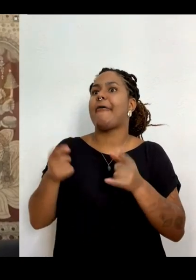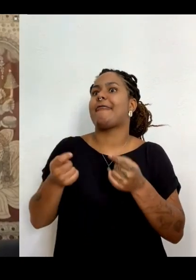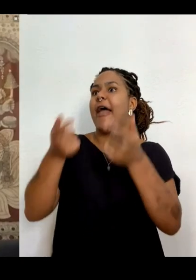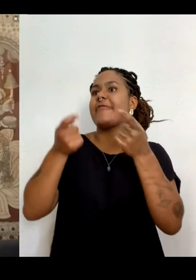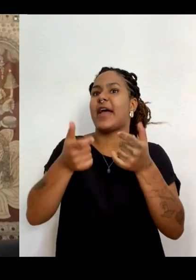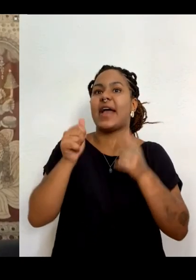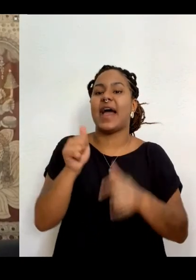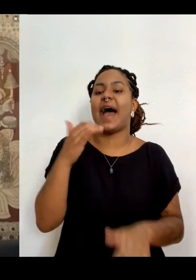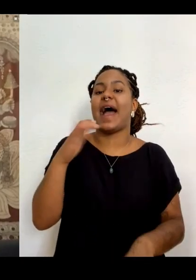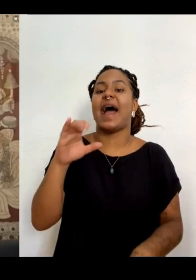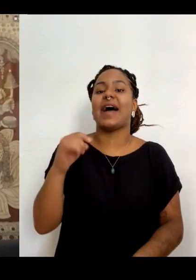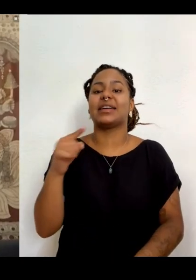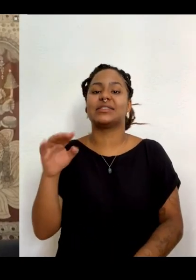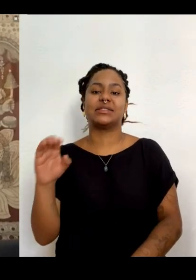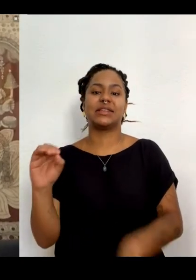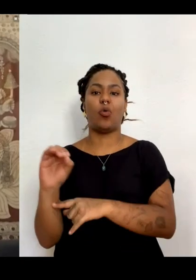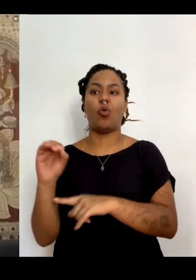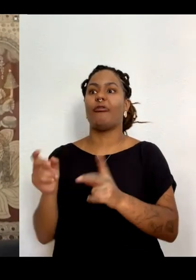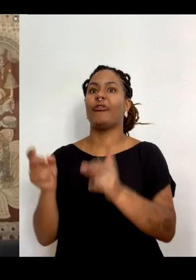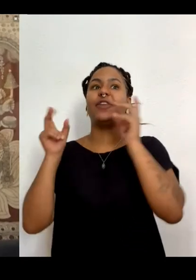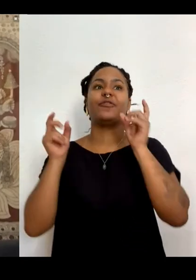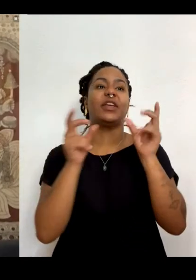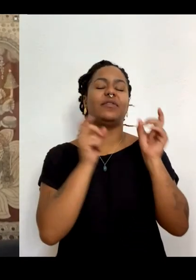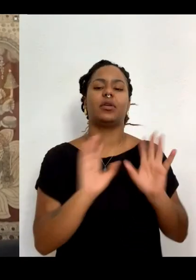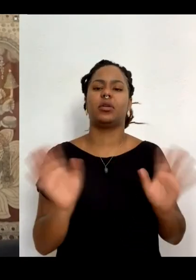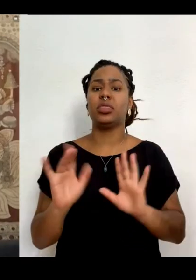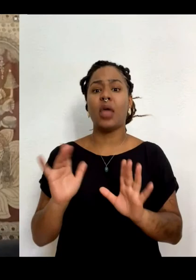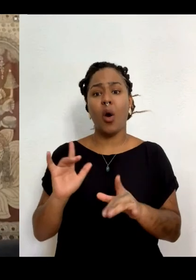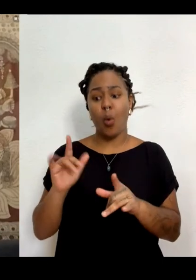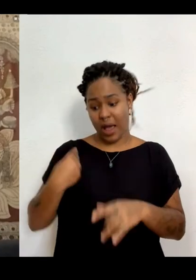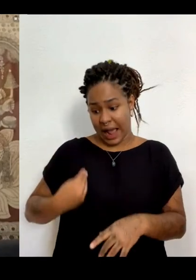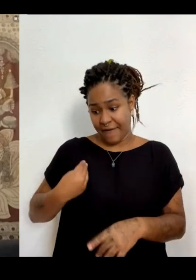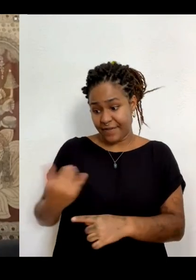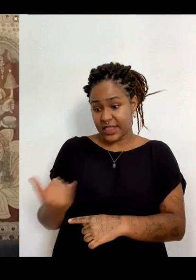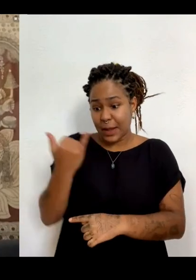of of community of solidarity